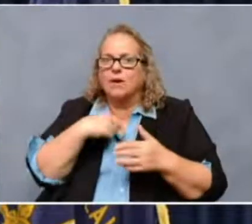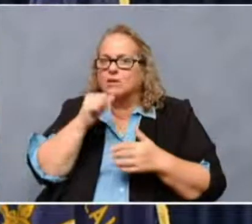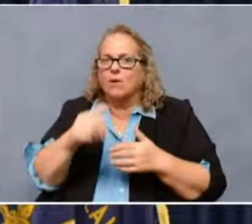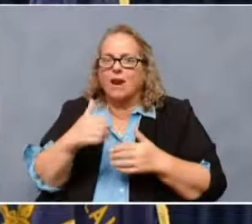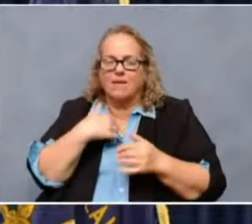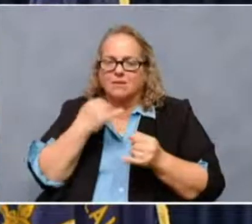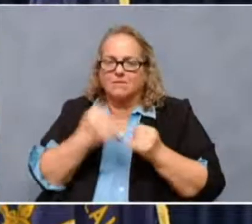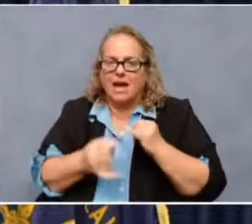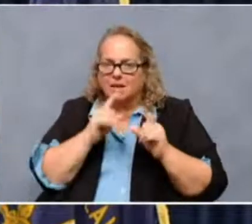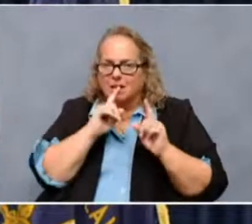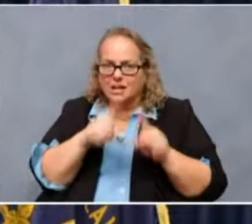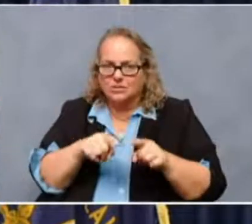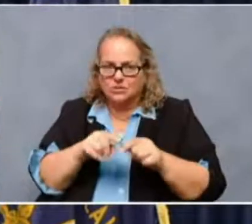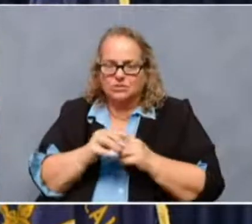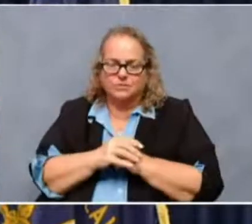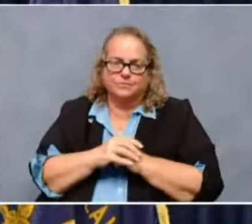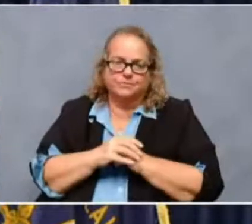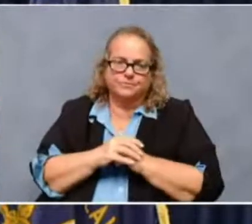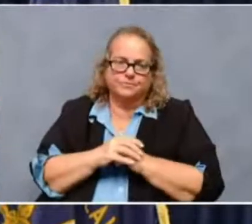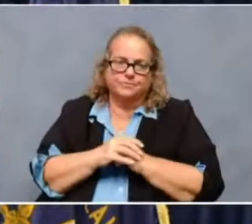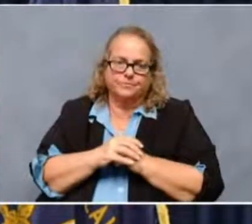those final answers in.